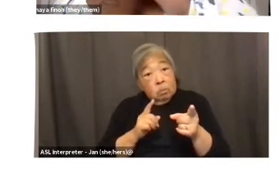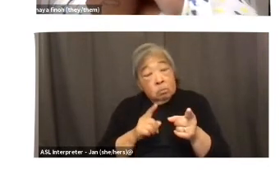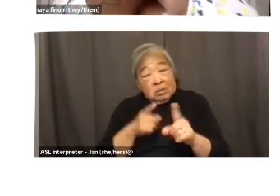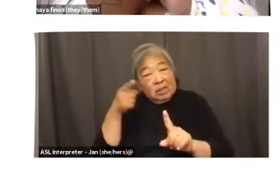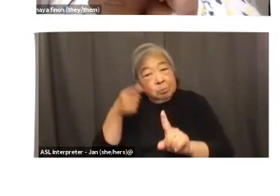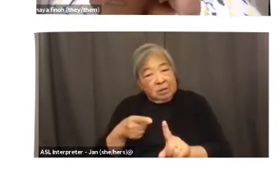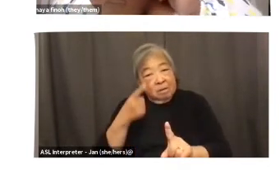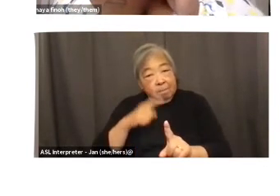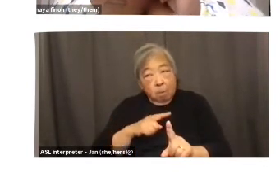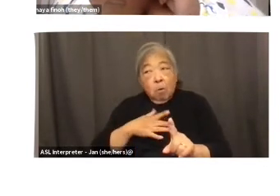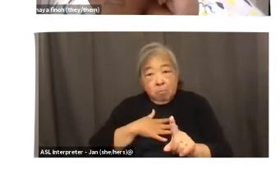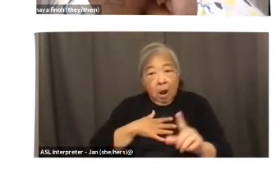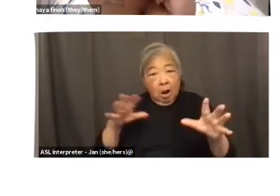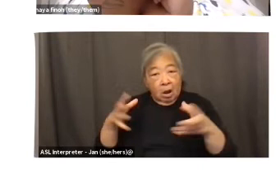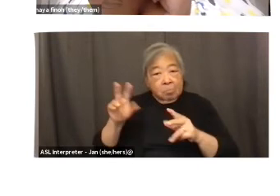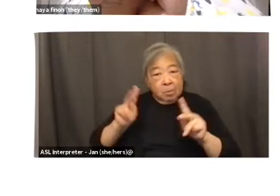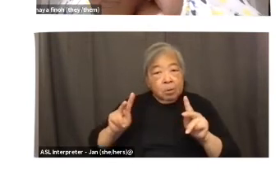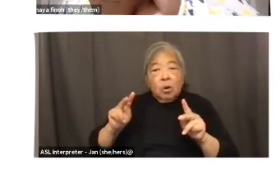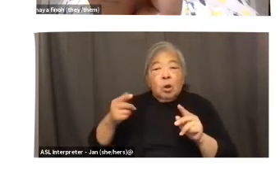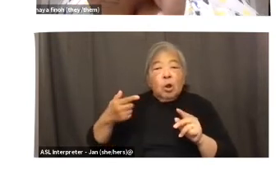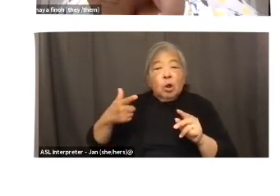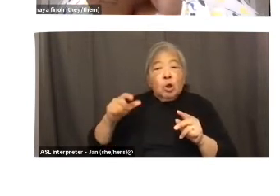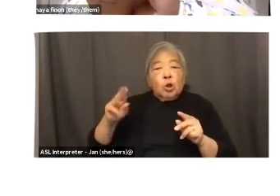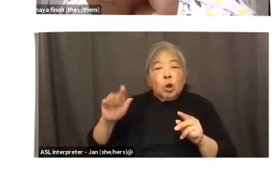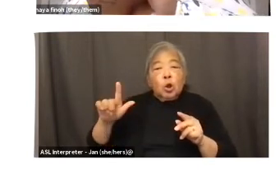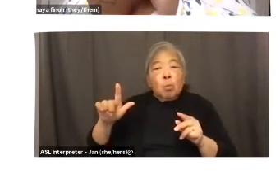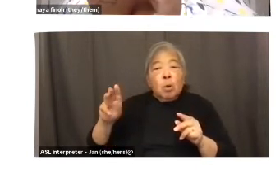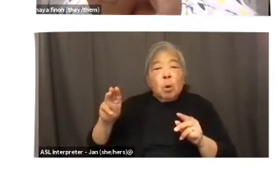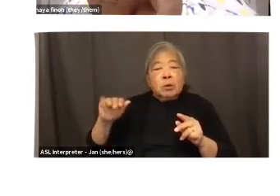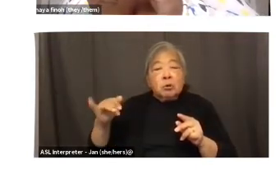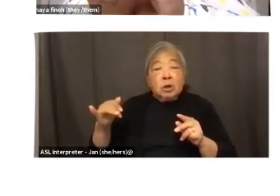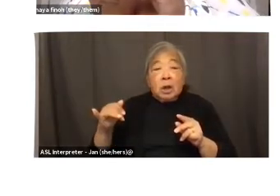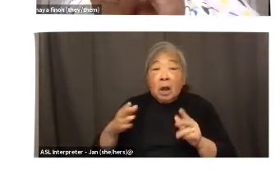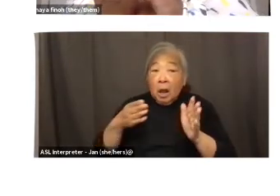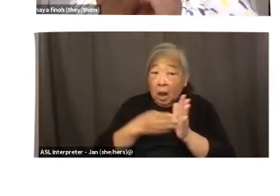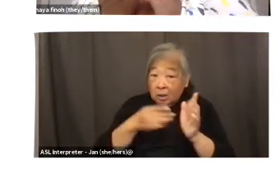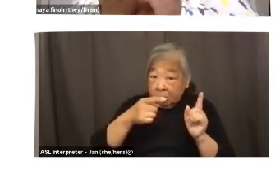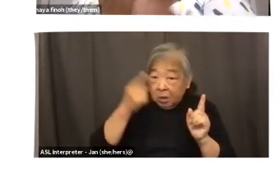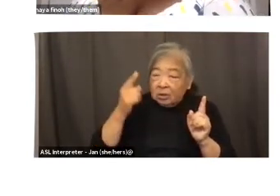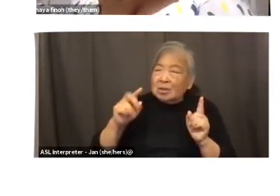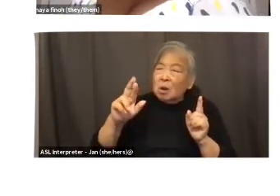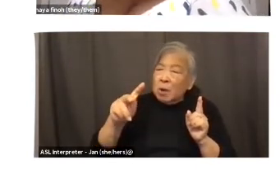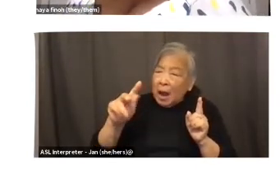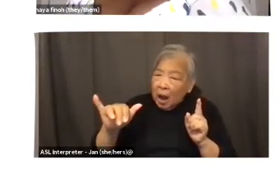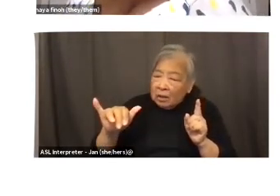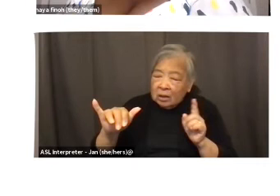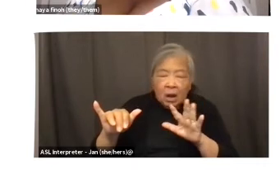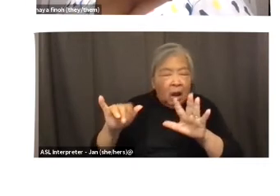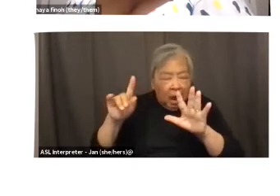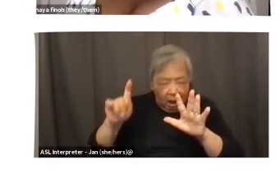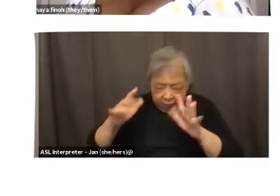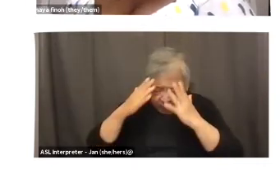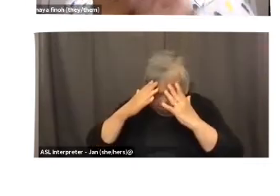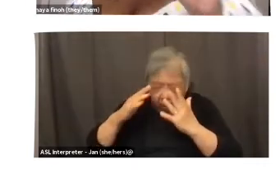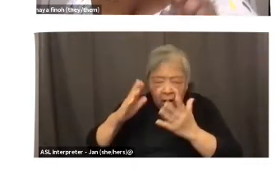my fellow people of the global majority. Anti-Blackness is a reality and something that has to be unlearned so that trust can be